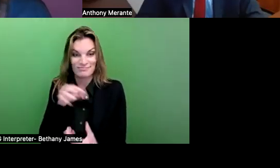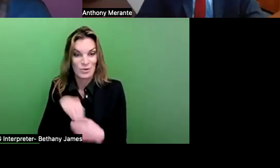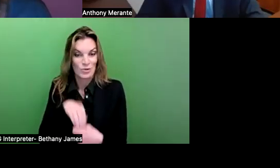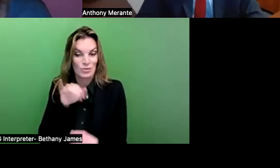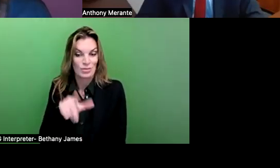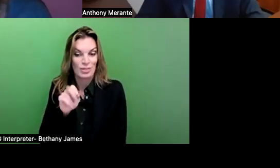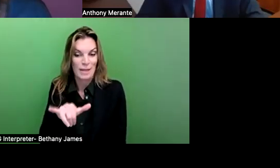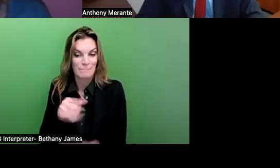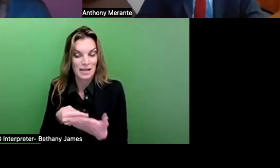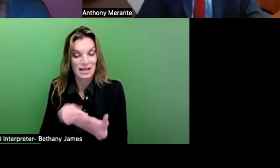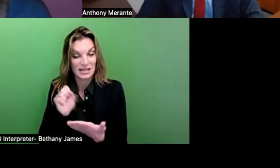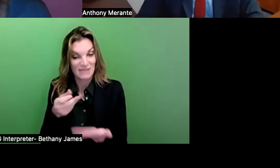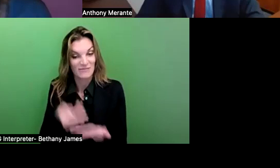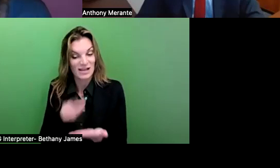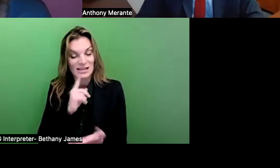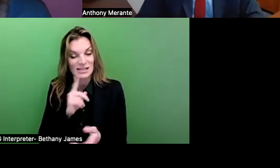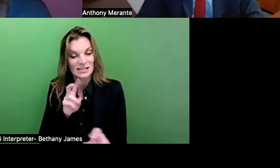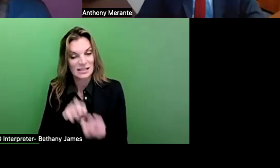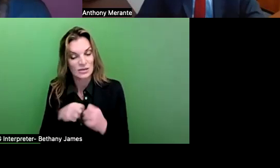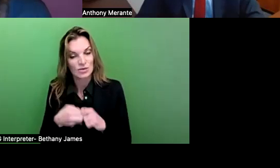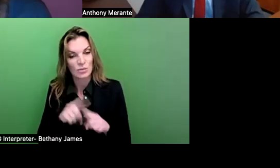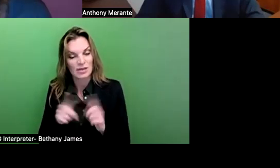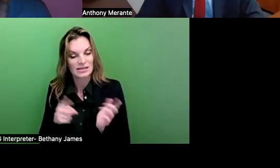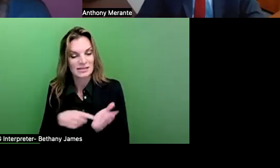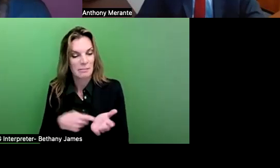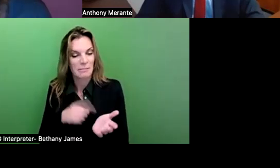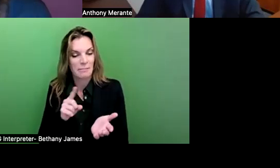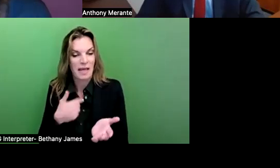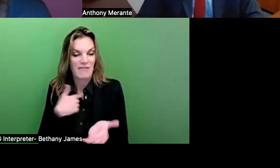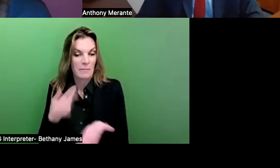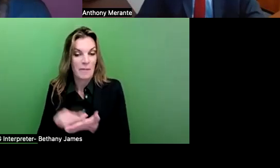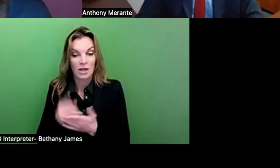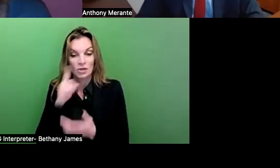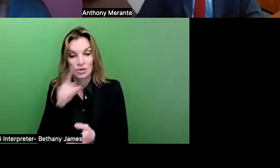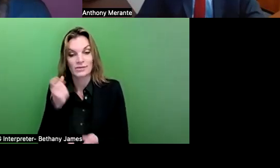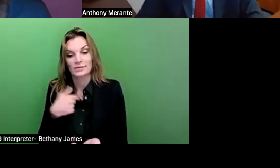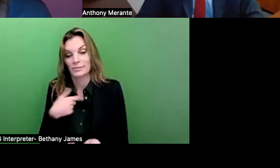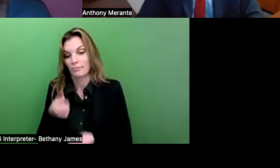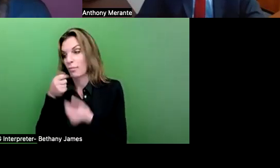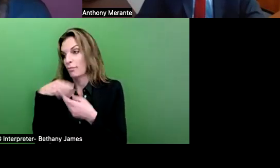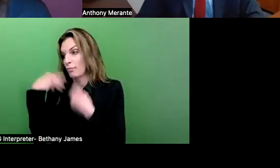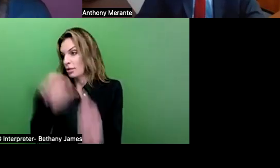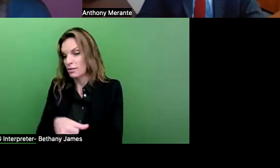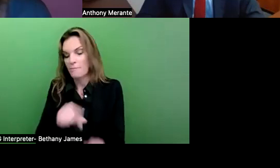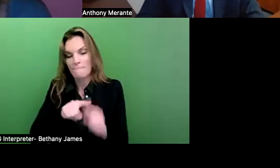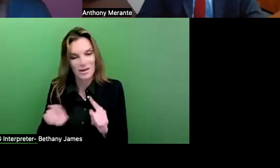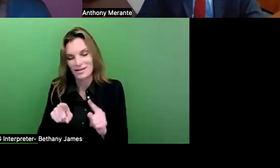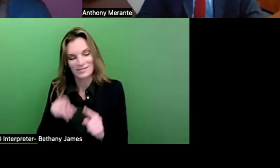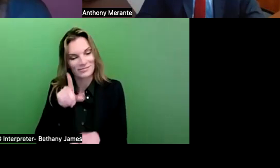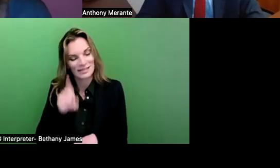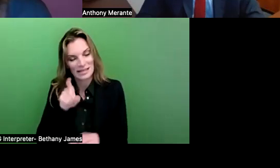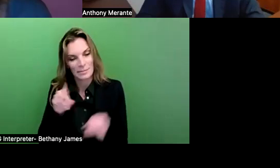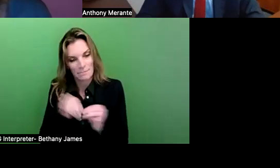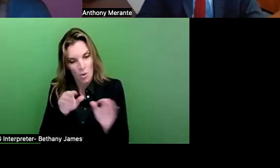yes, funding is an issue, but sometimes throwing money is not the problem. It's early intervention, getting these kids